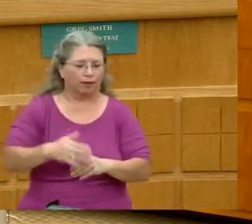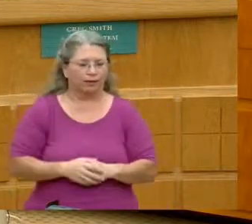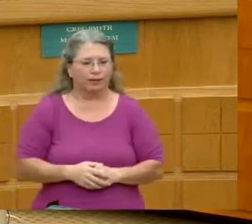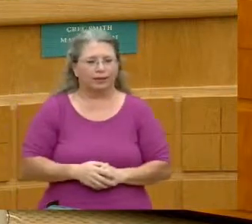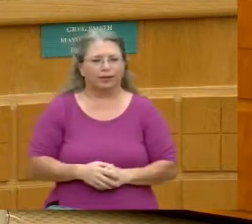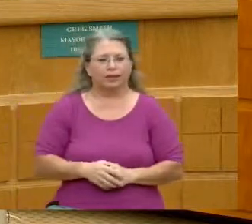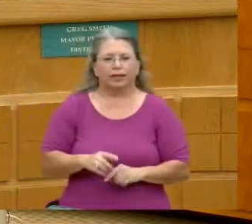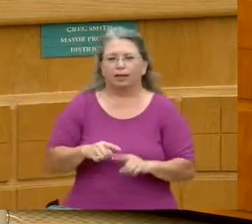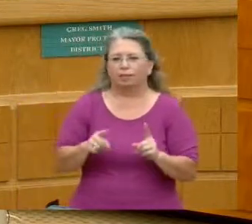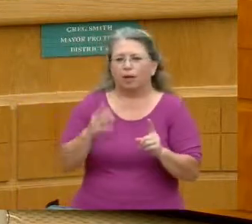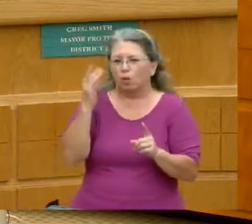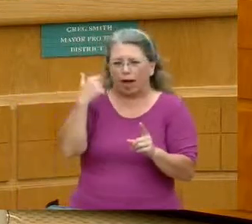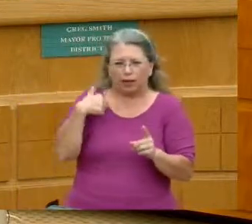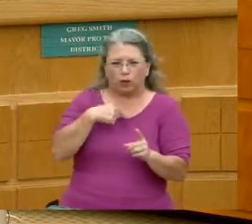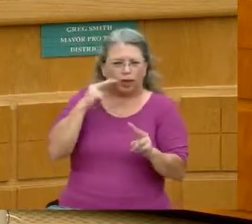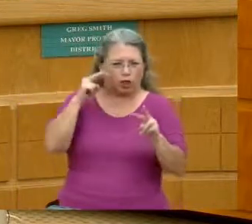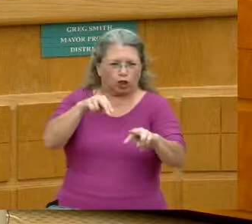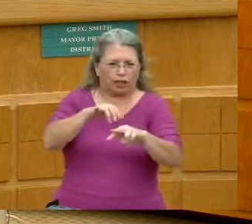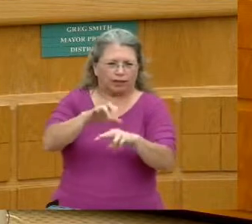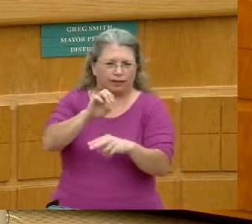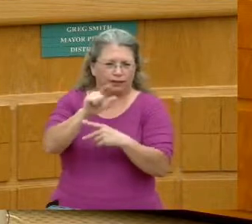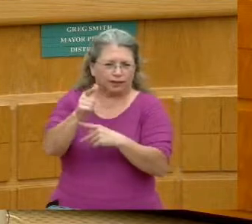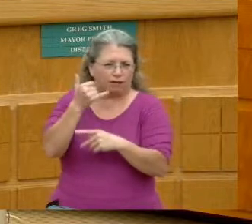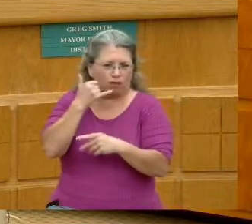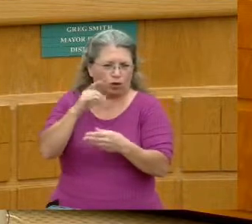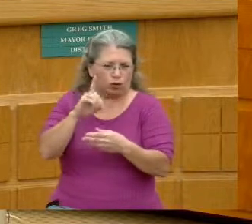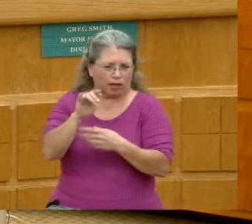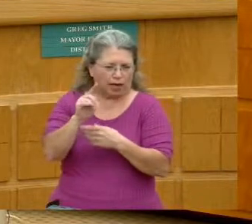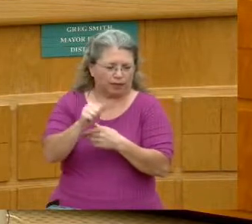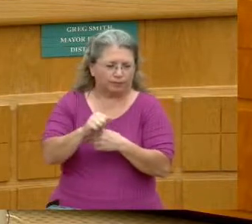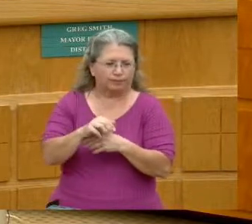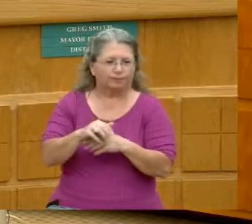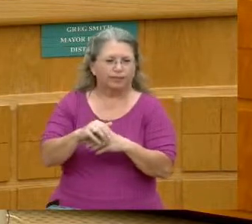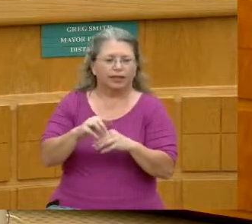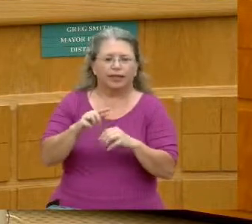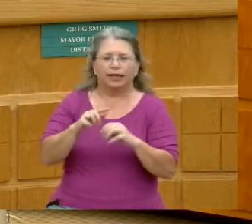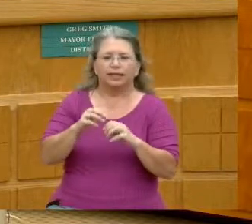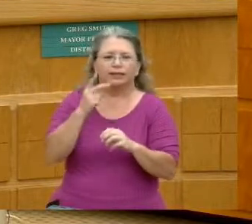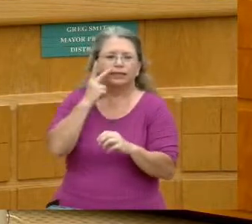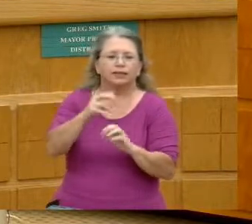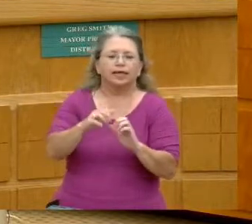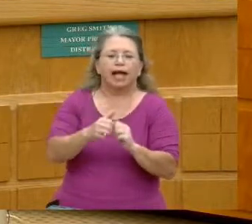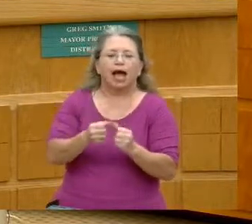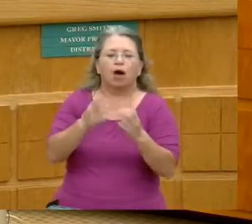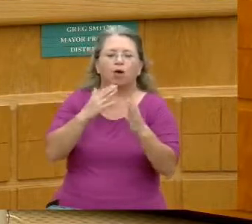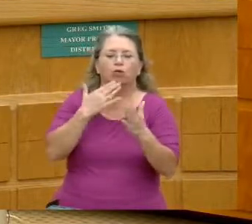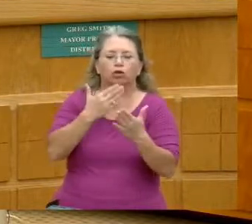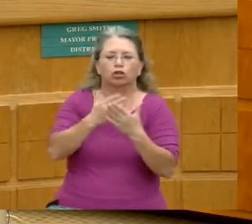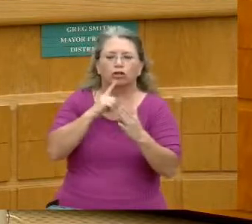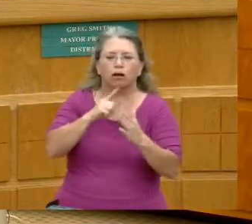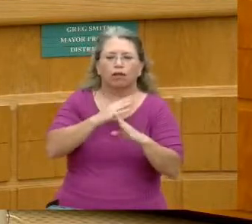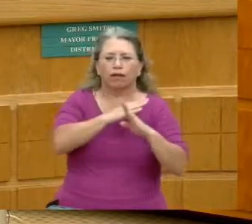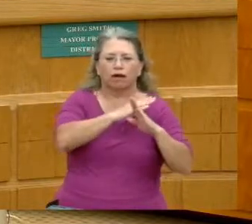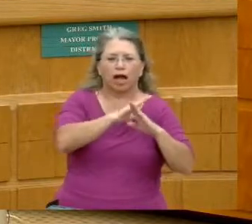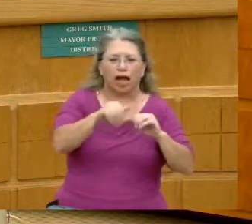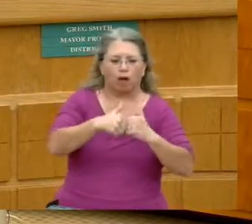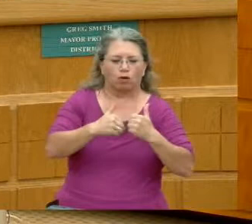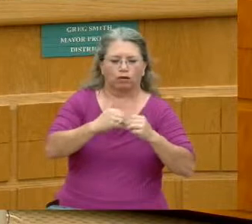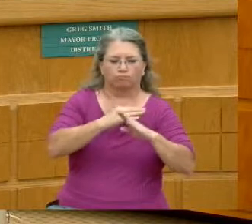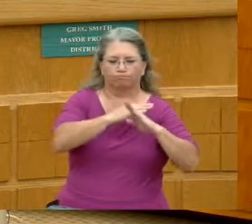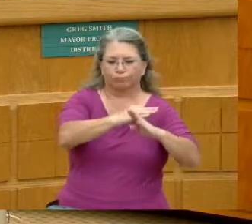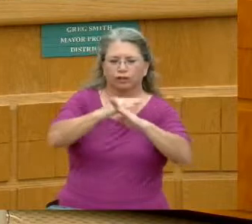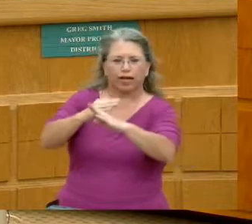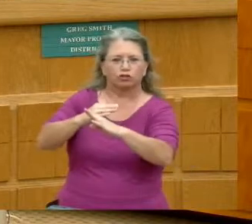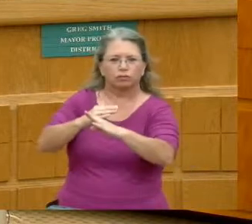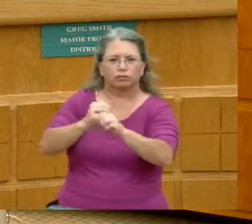about interventions and how effective they are. So the interventions in place are: 1, stay at home if you can. And we're going to look